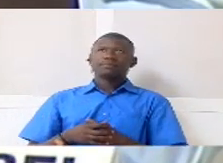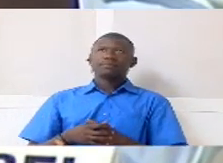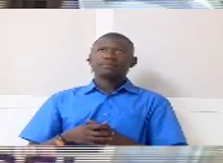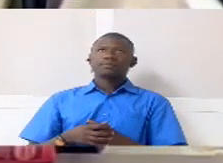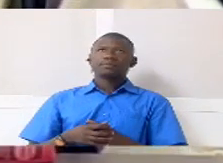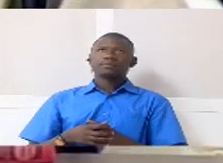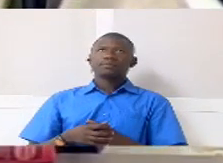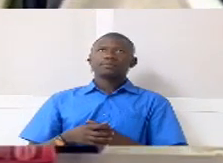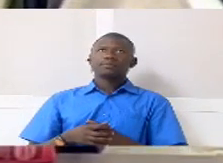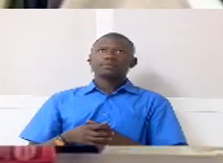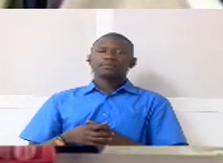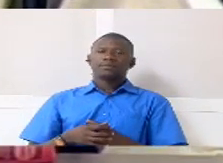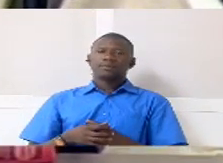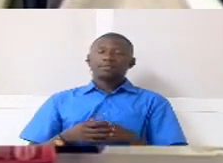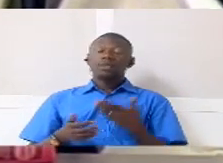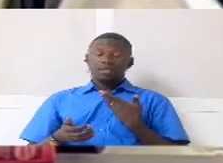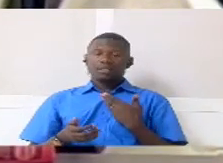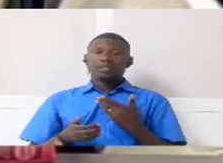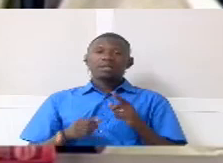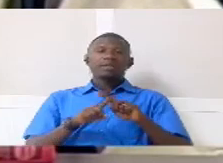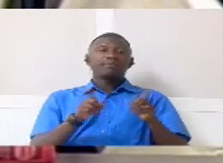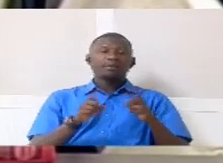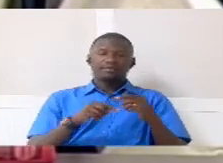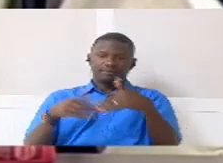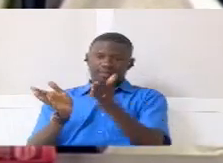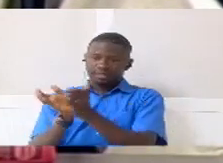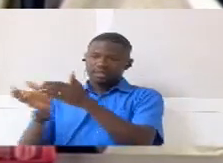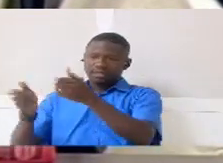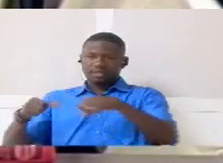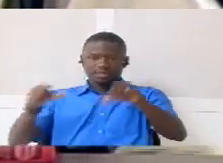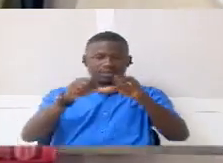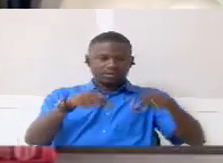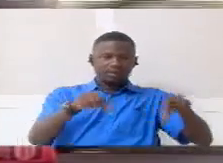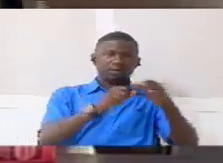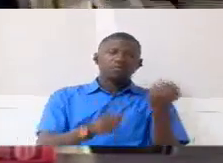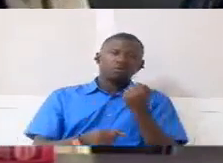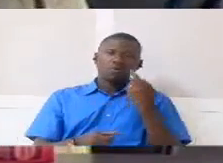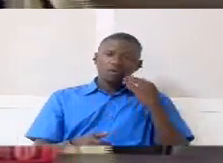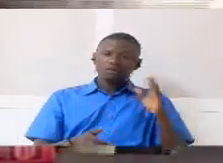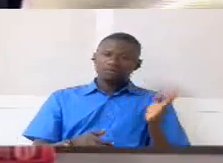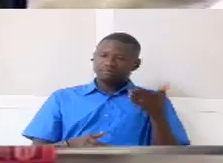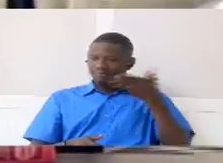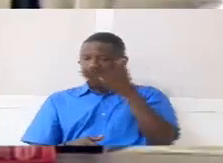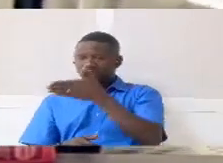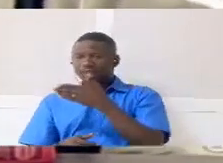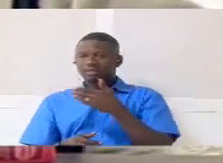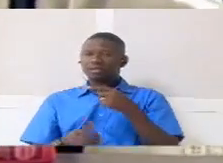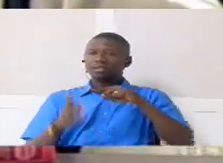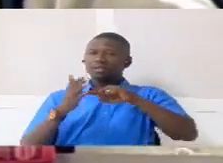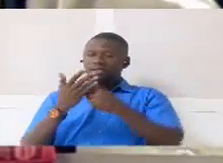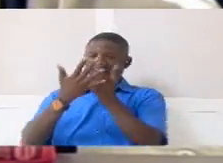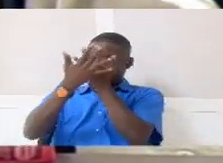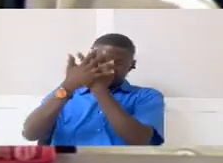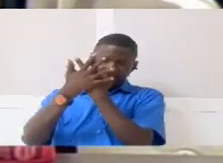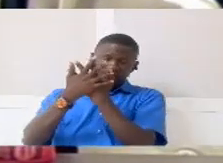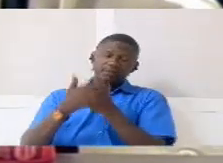ni tata mile 2 there are departments because if you go to mile 2 ni dinta dro marala ten dami mbigeto wolom security